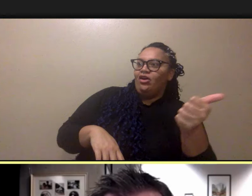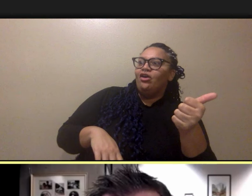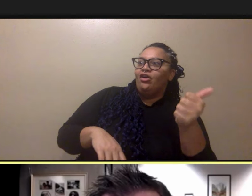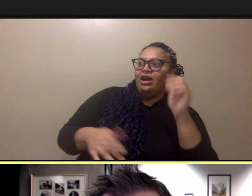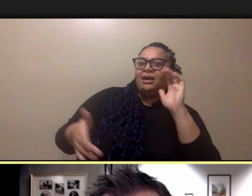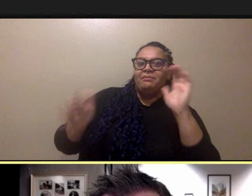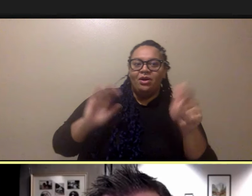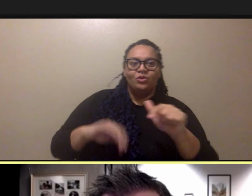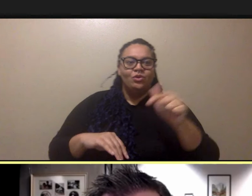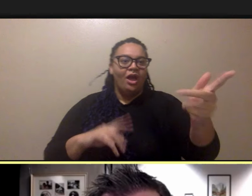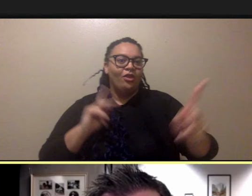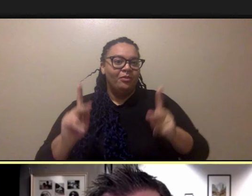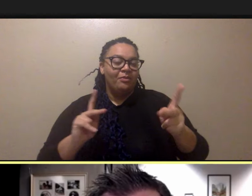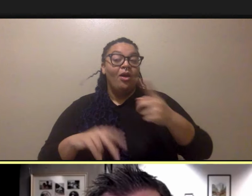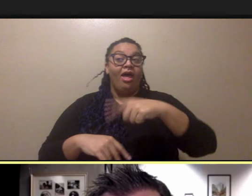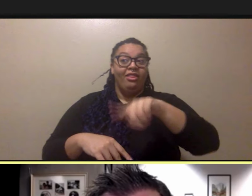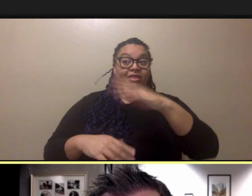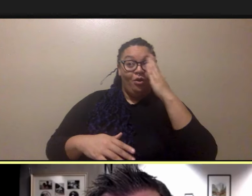And they will want